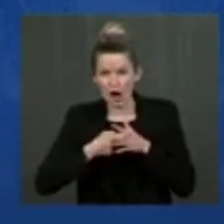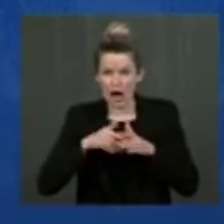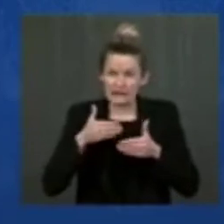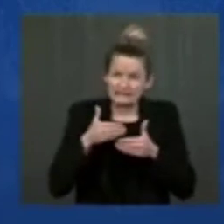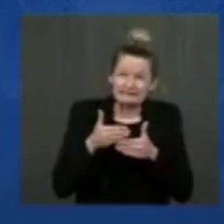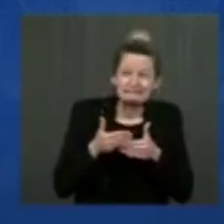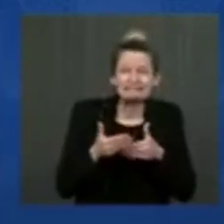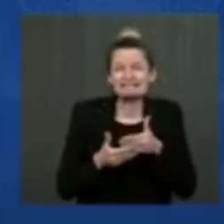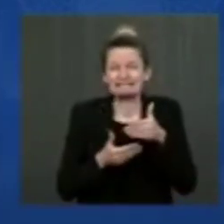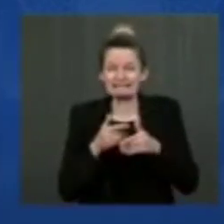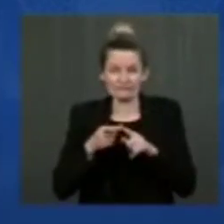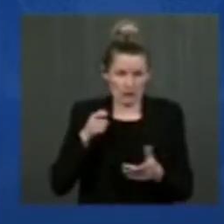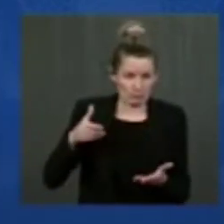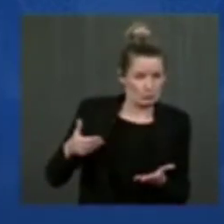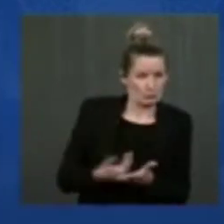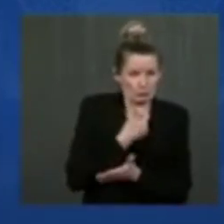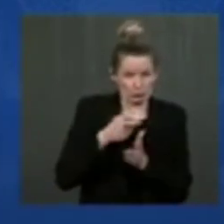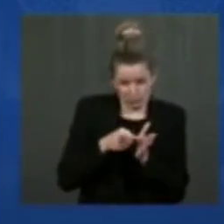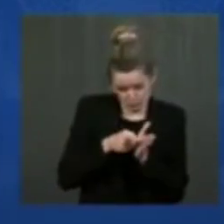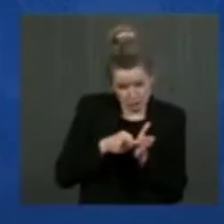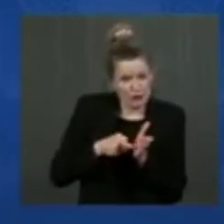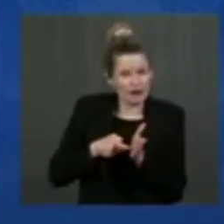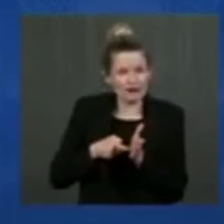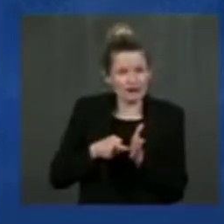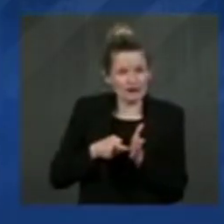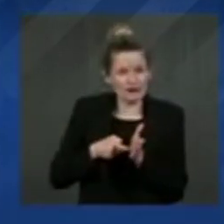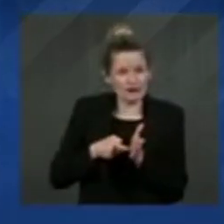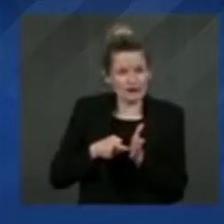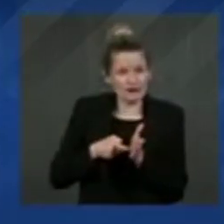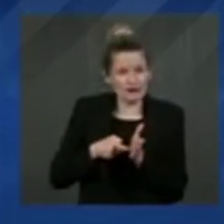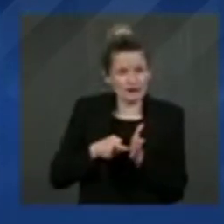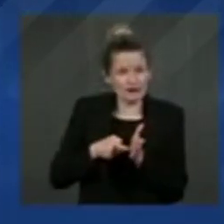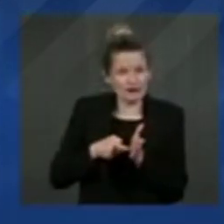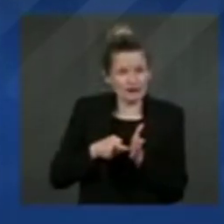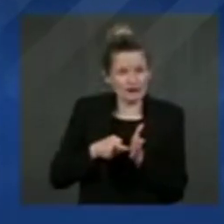21st century? So look, we